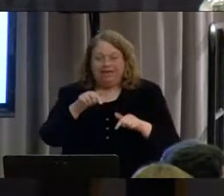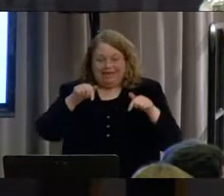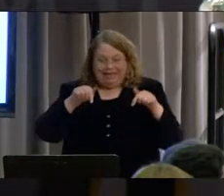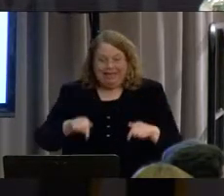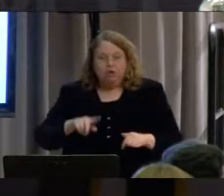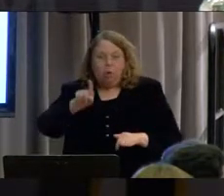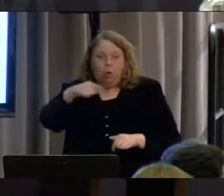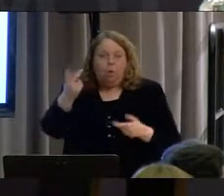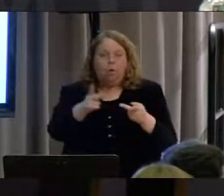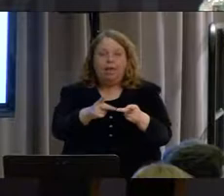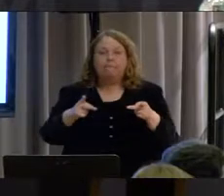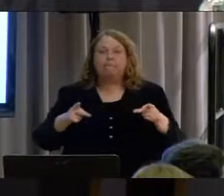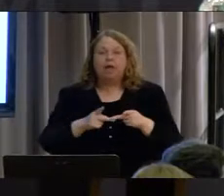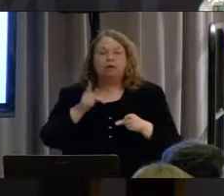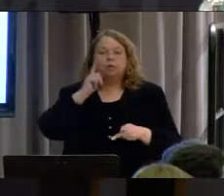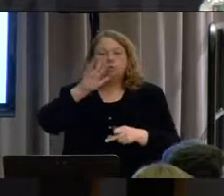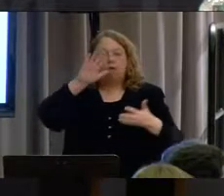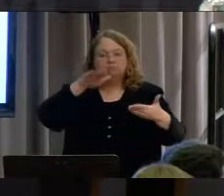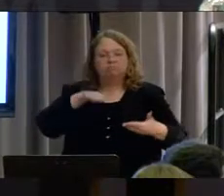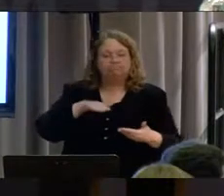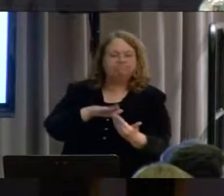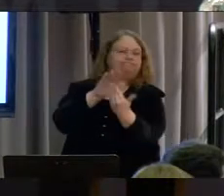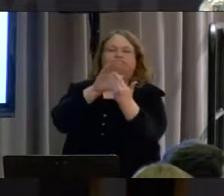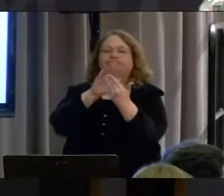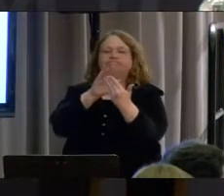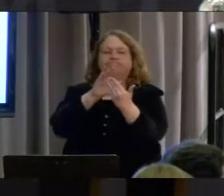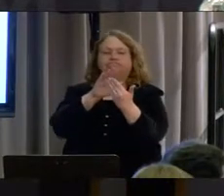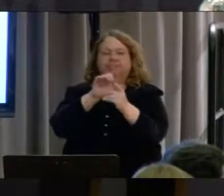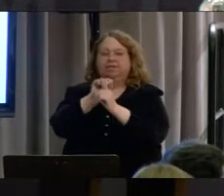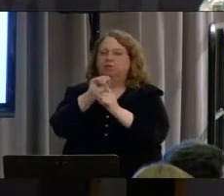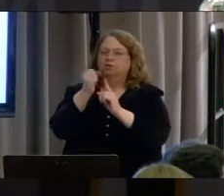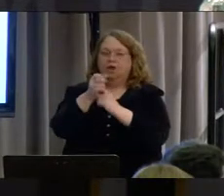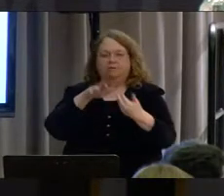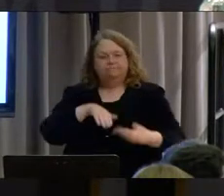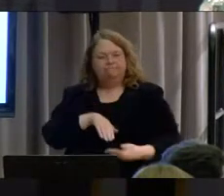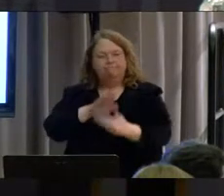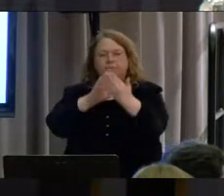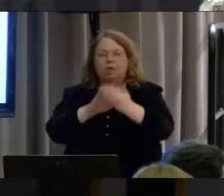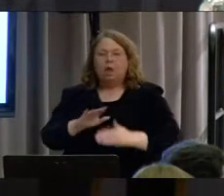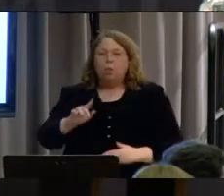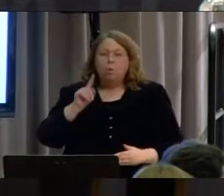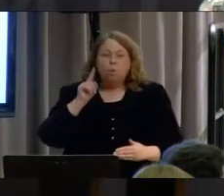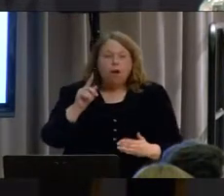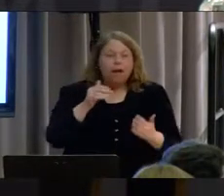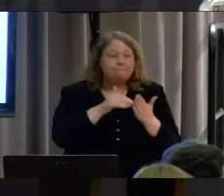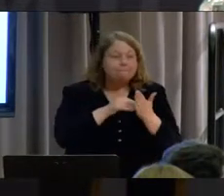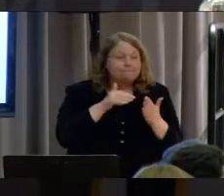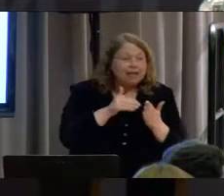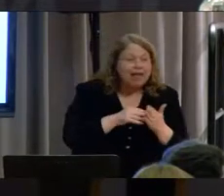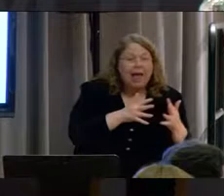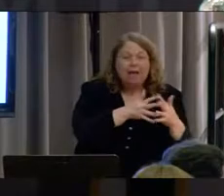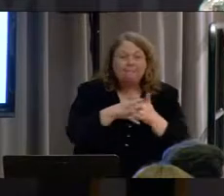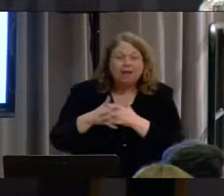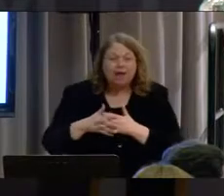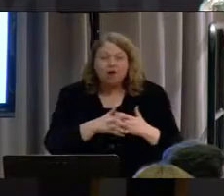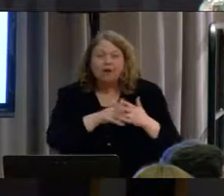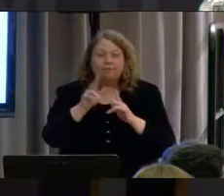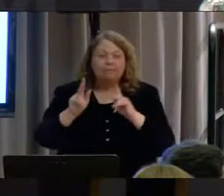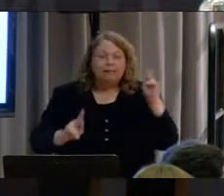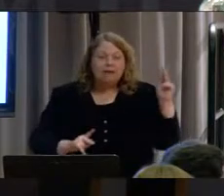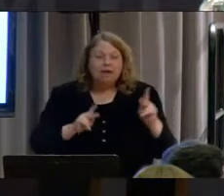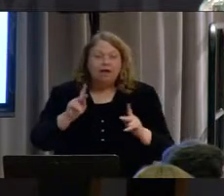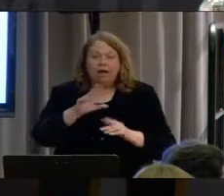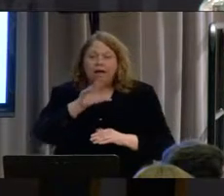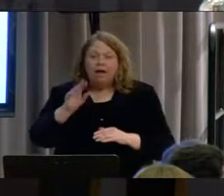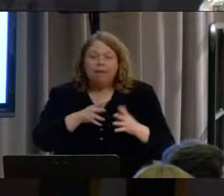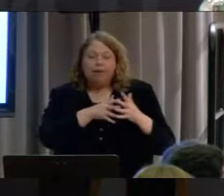United States that actually confronts the fact that 1 million Americans, African Americans, were